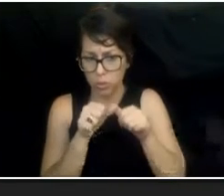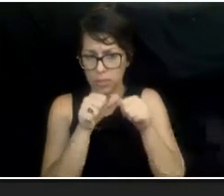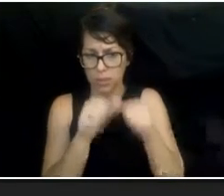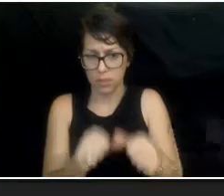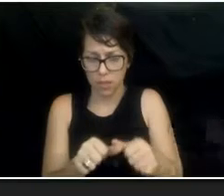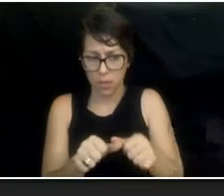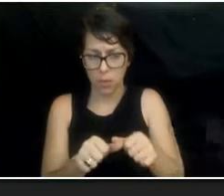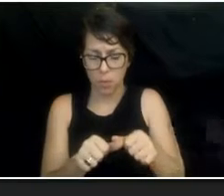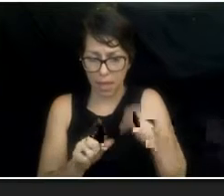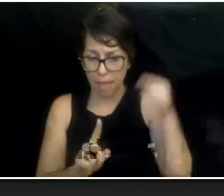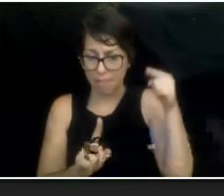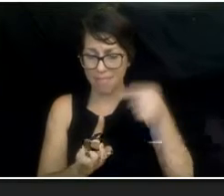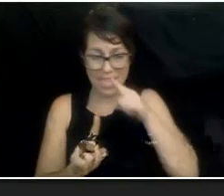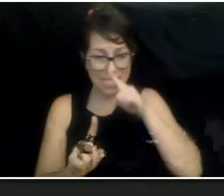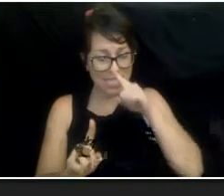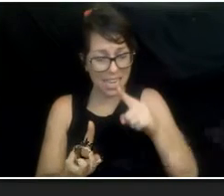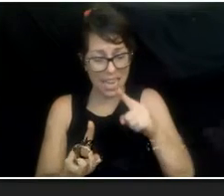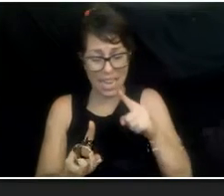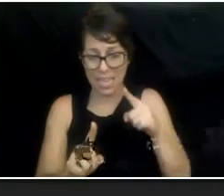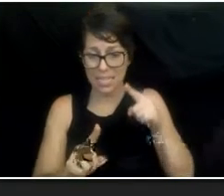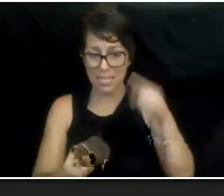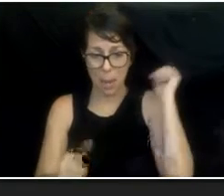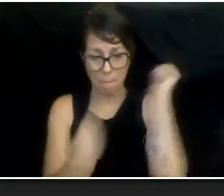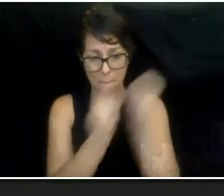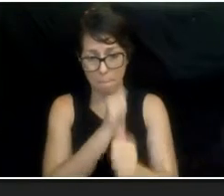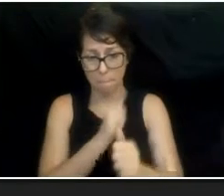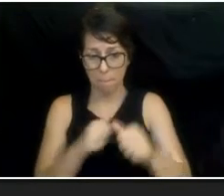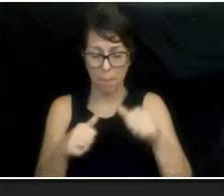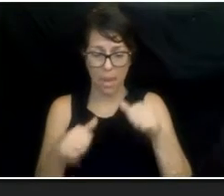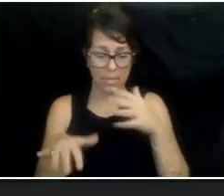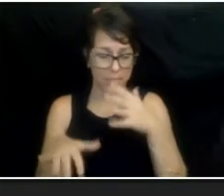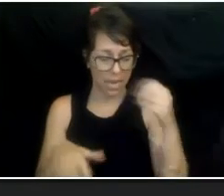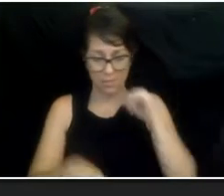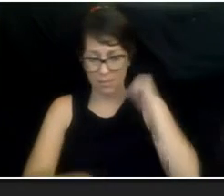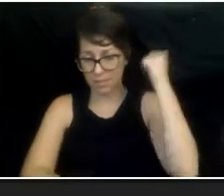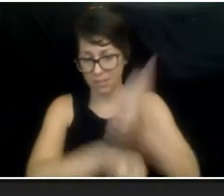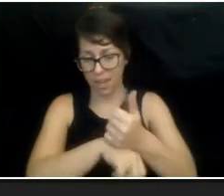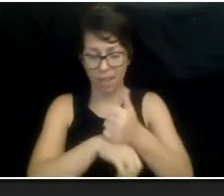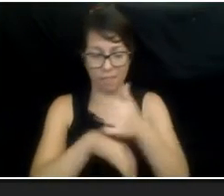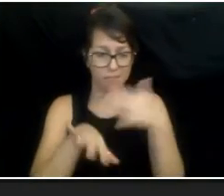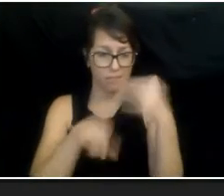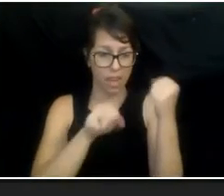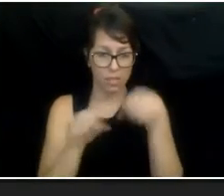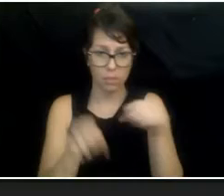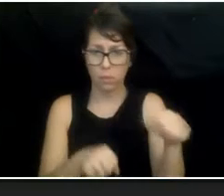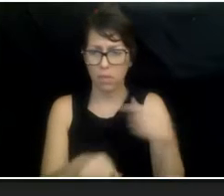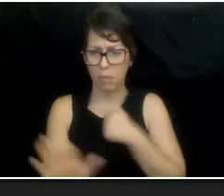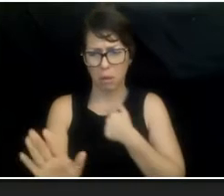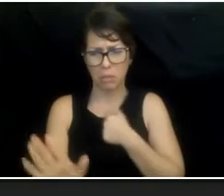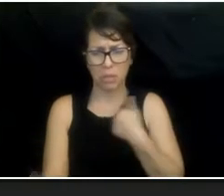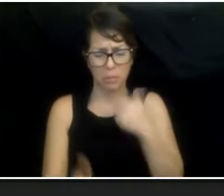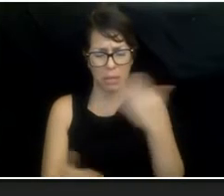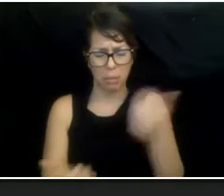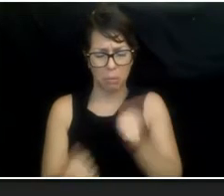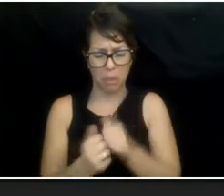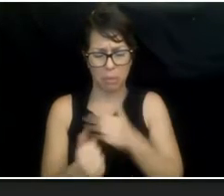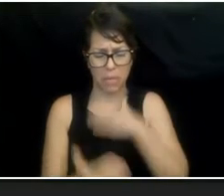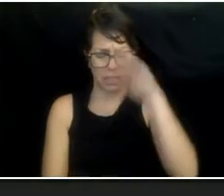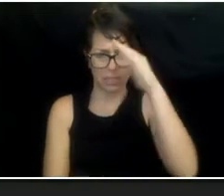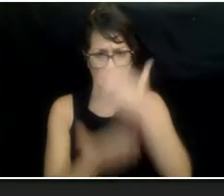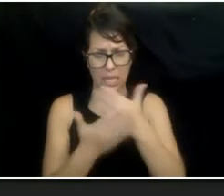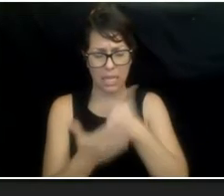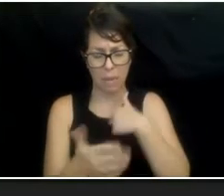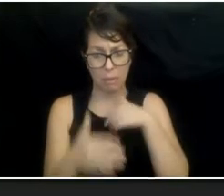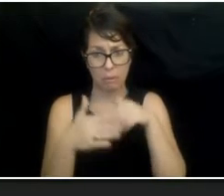asked what are the options currently now in terms of and and if this has been asked I certainly please just inform me in terms